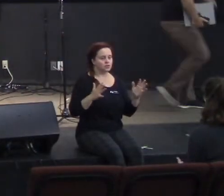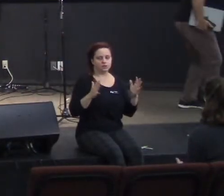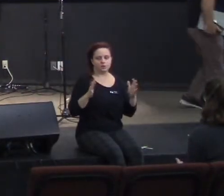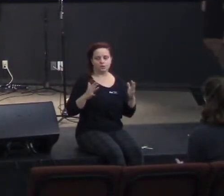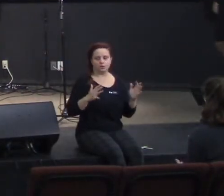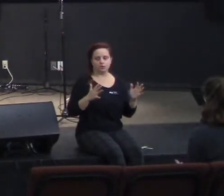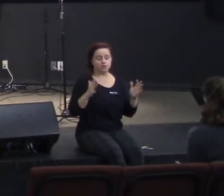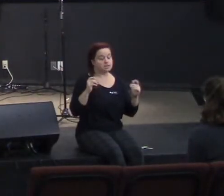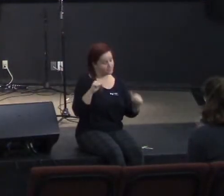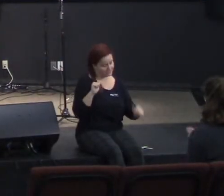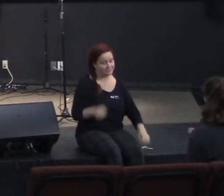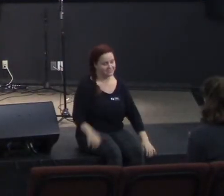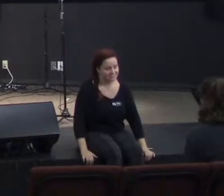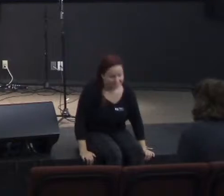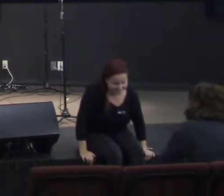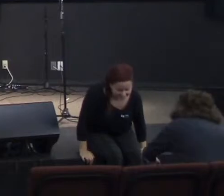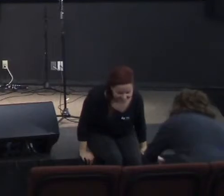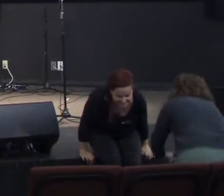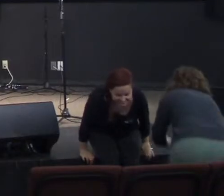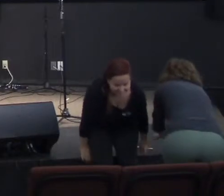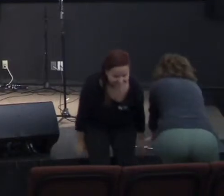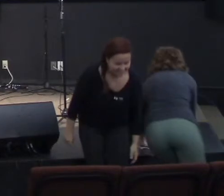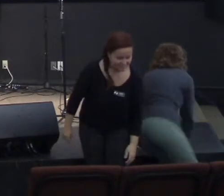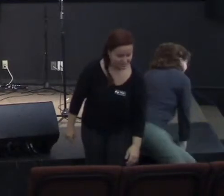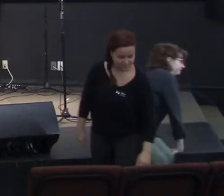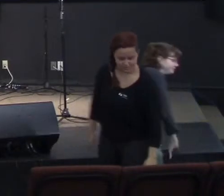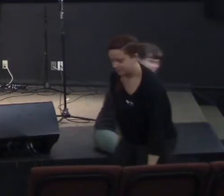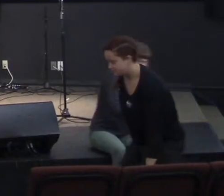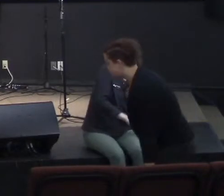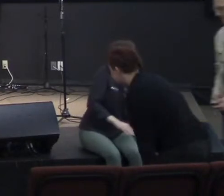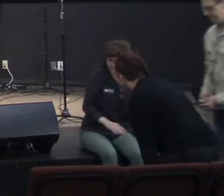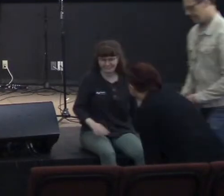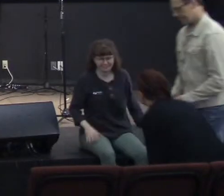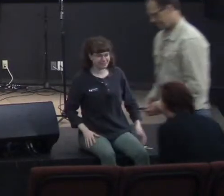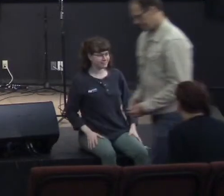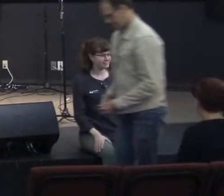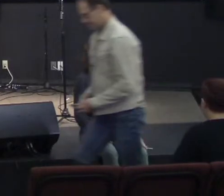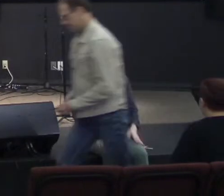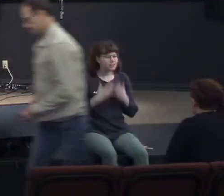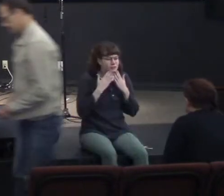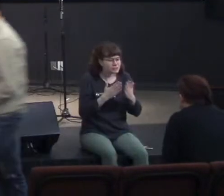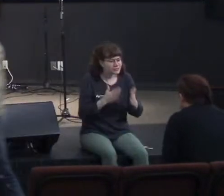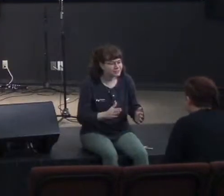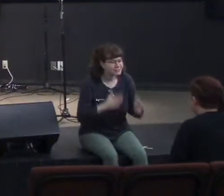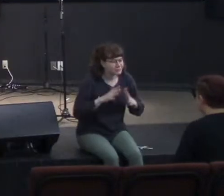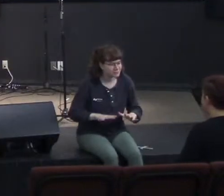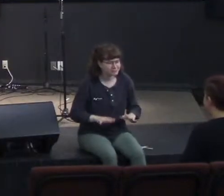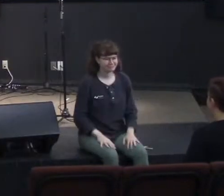Amen.